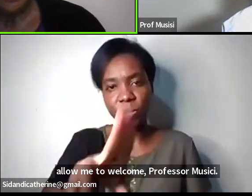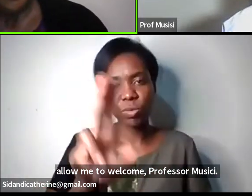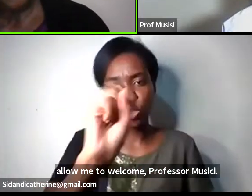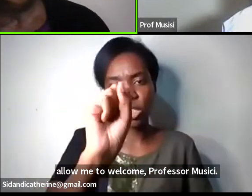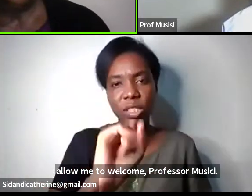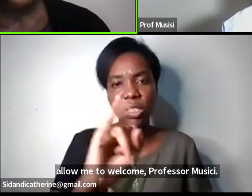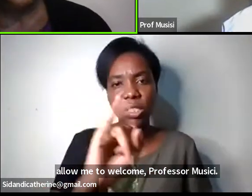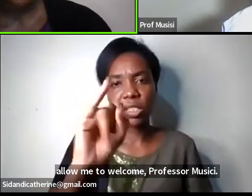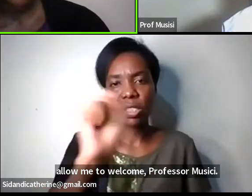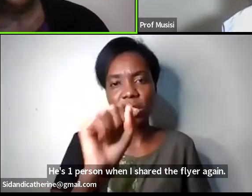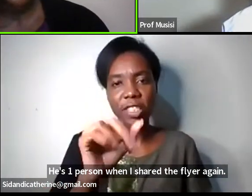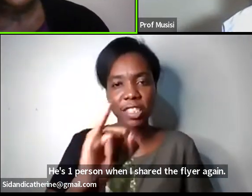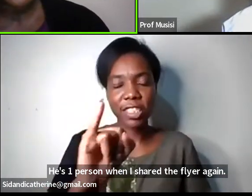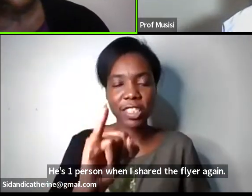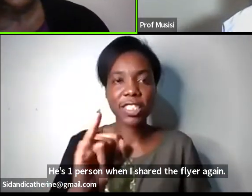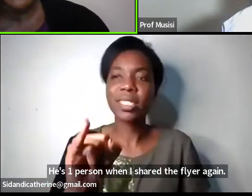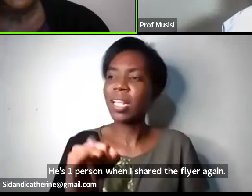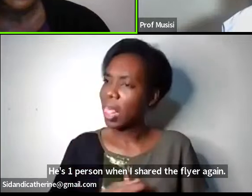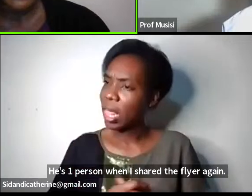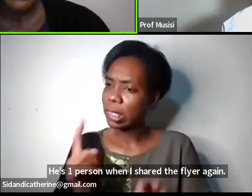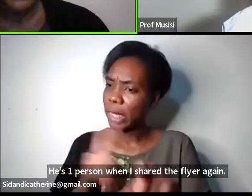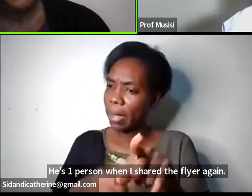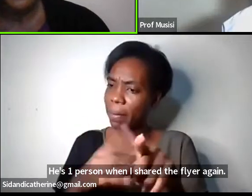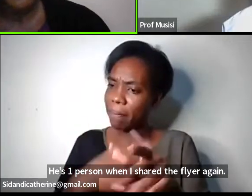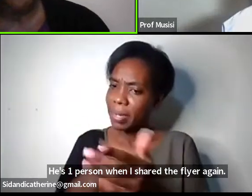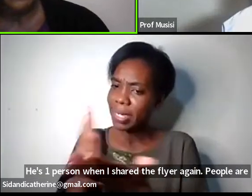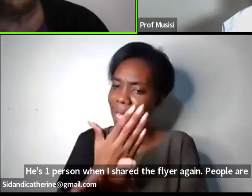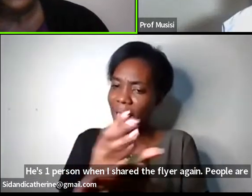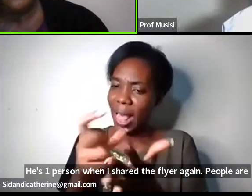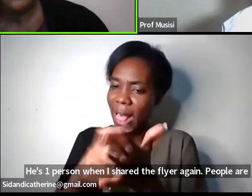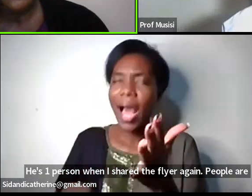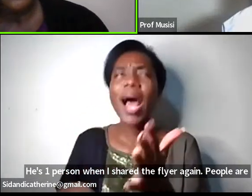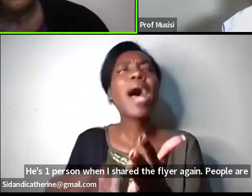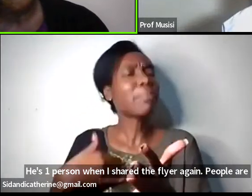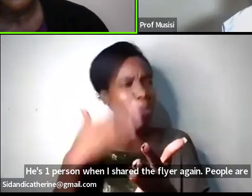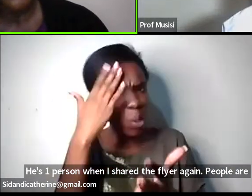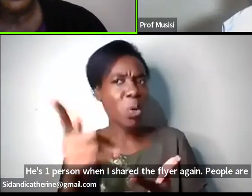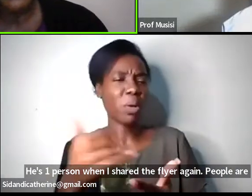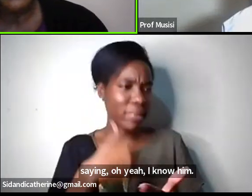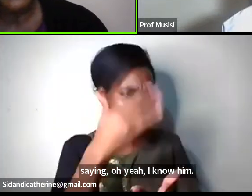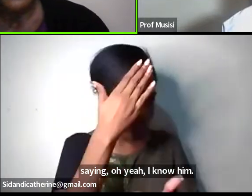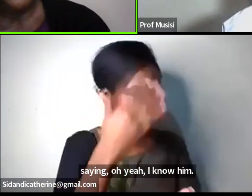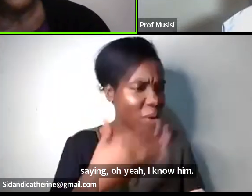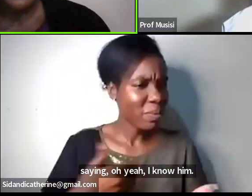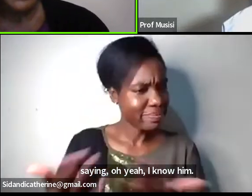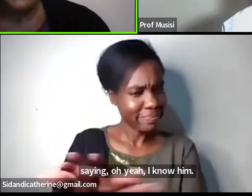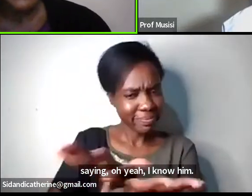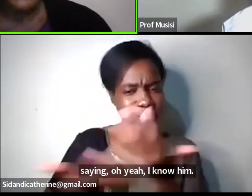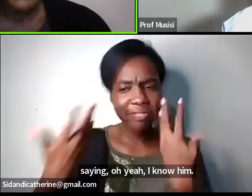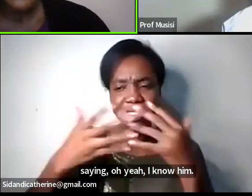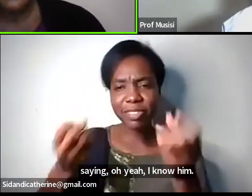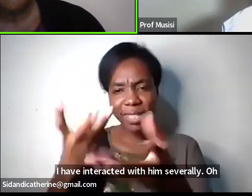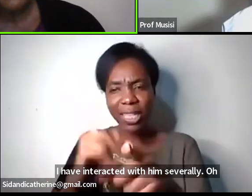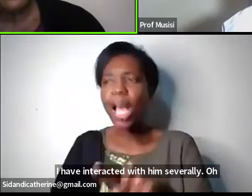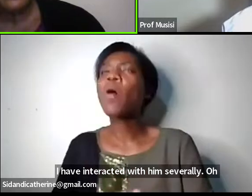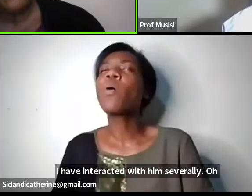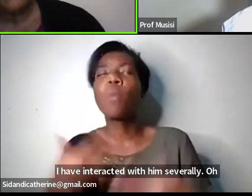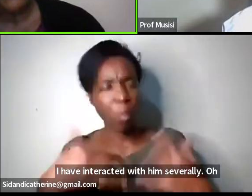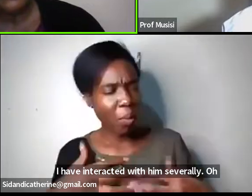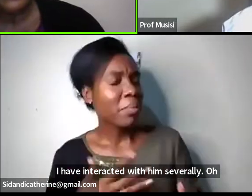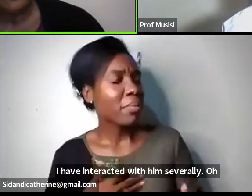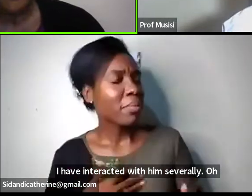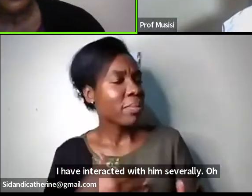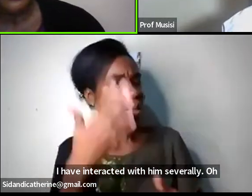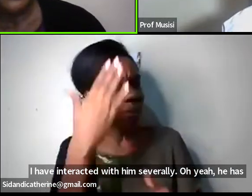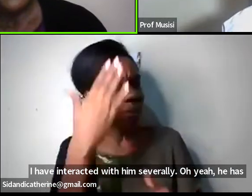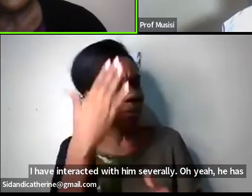again, people are saying, oh yeah, I know him. I have interacted with him severally. Oh yeah, he has done a presentation for